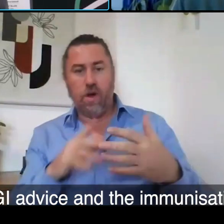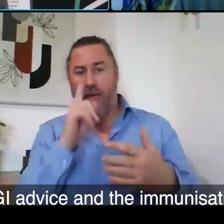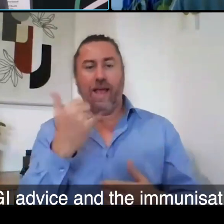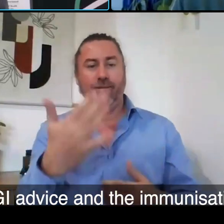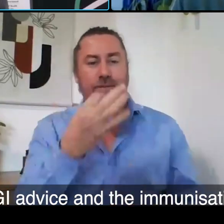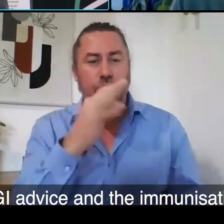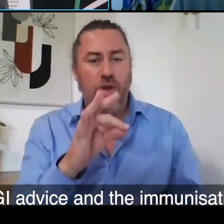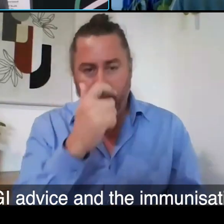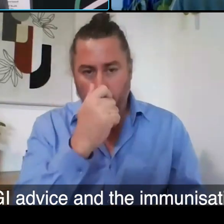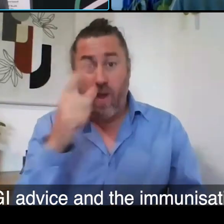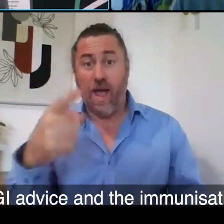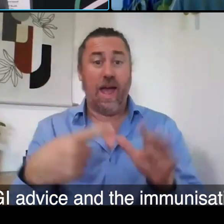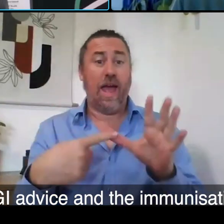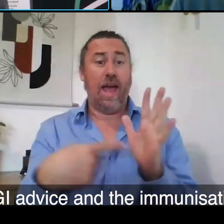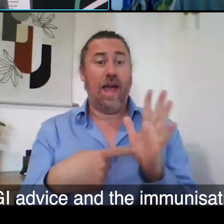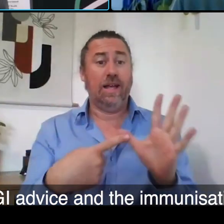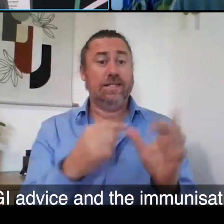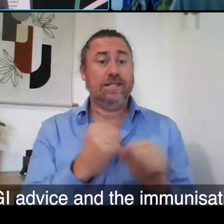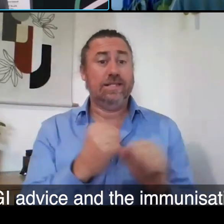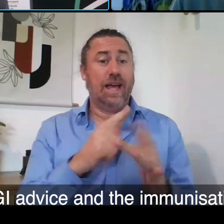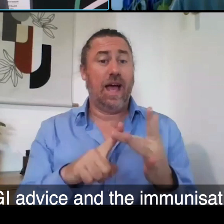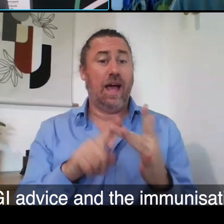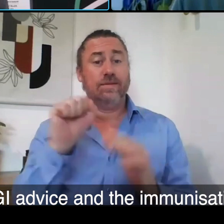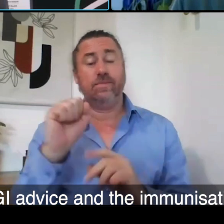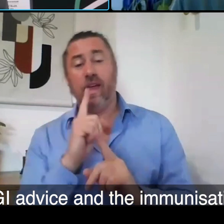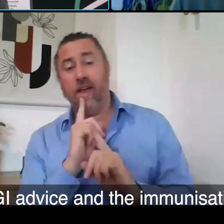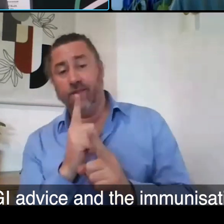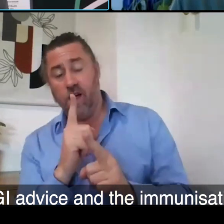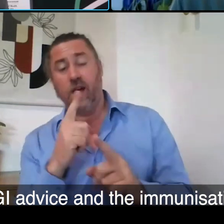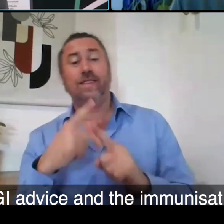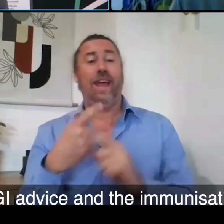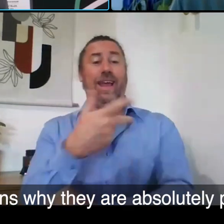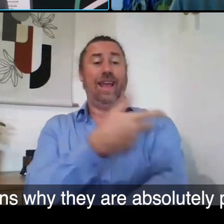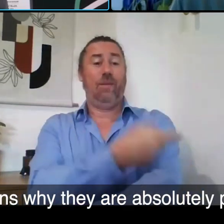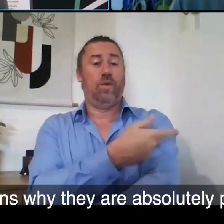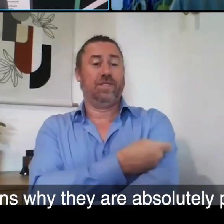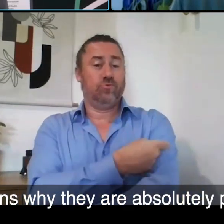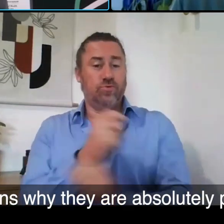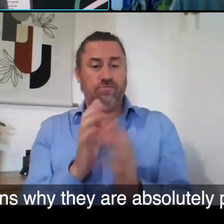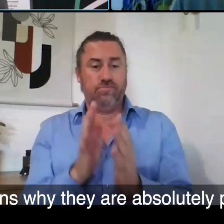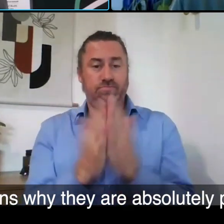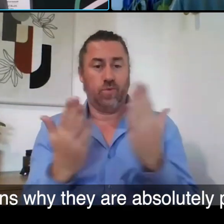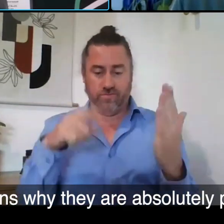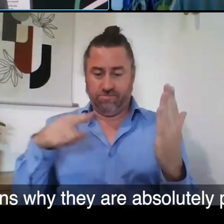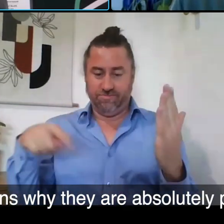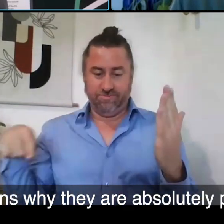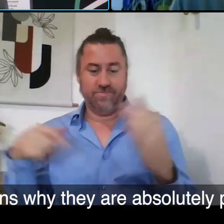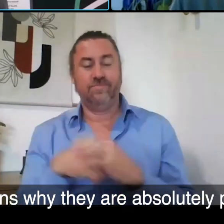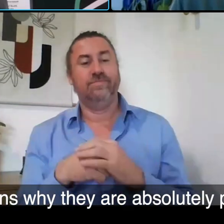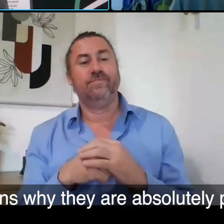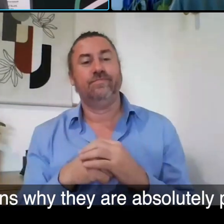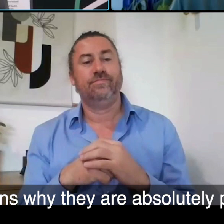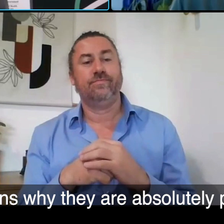the ATAGI advice and the immunisation handbook. So that the reasons why they